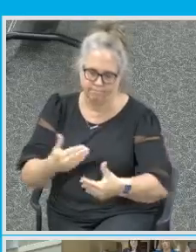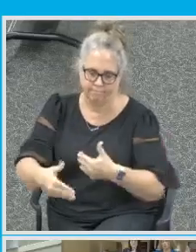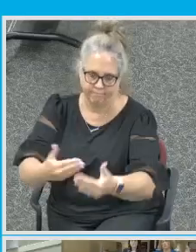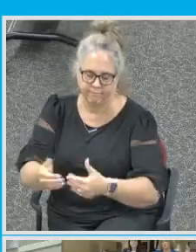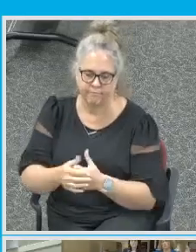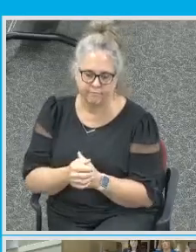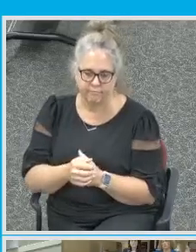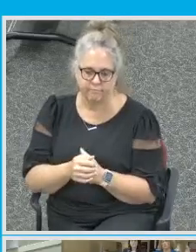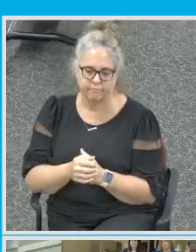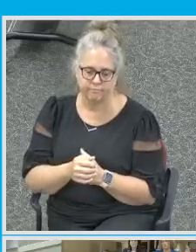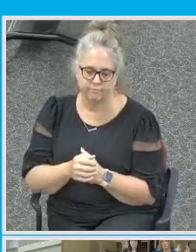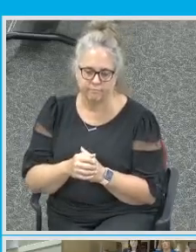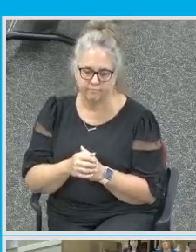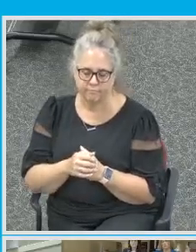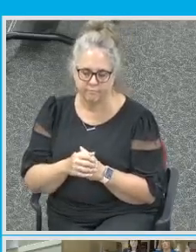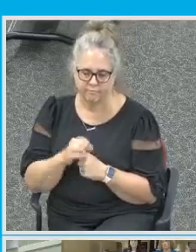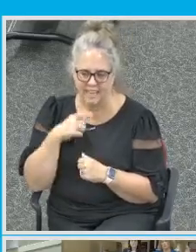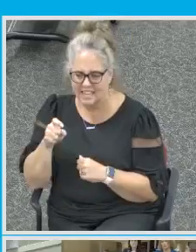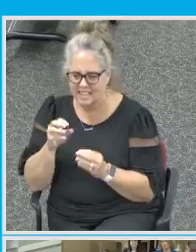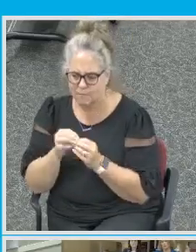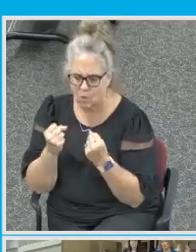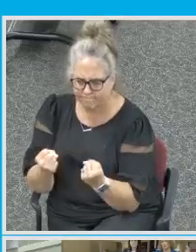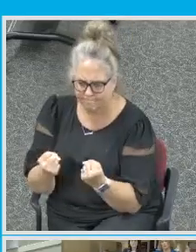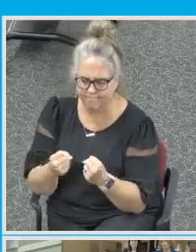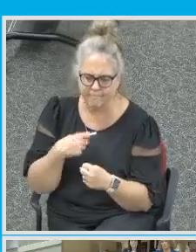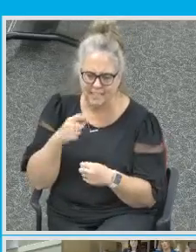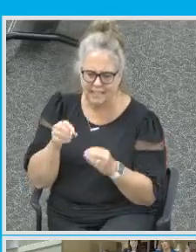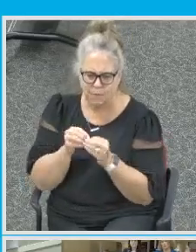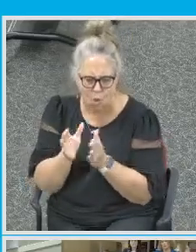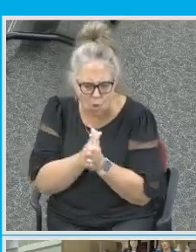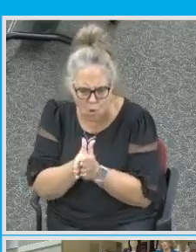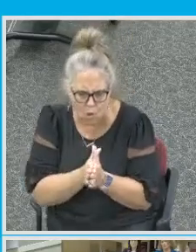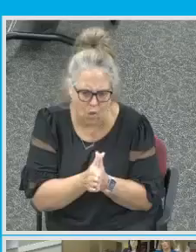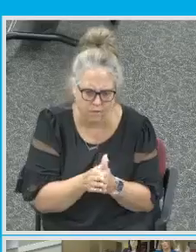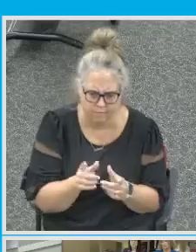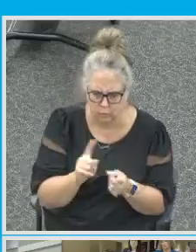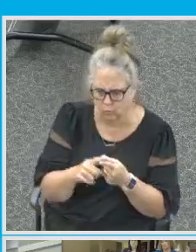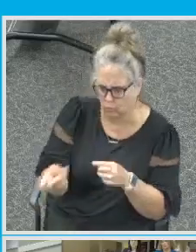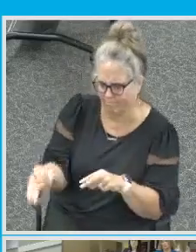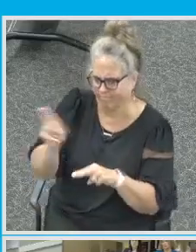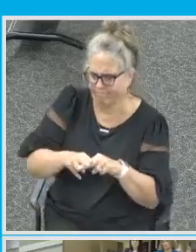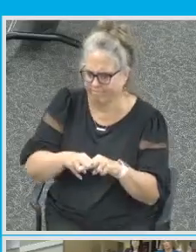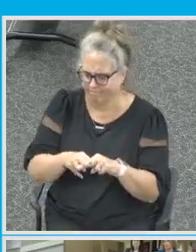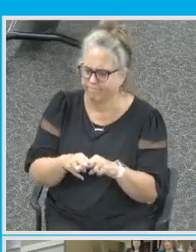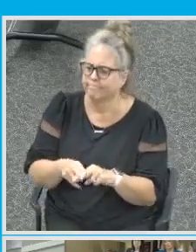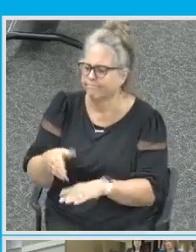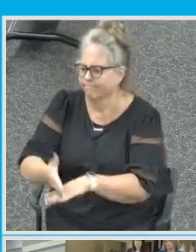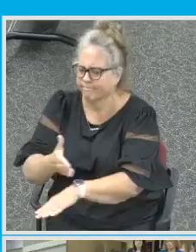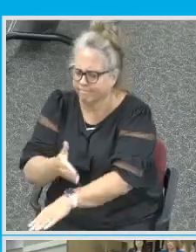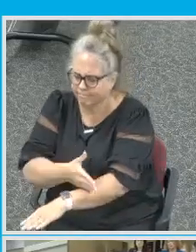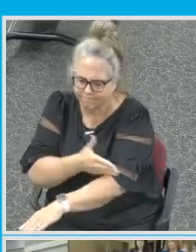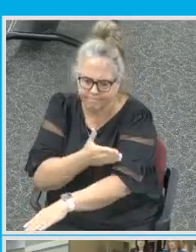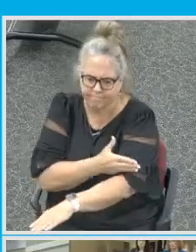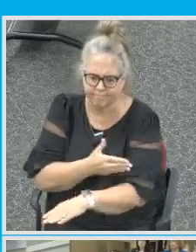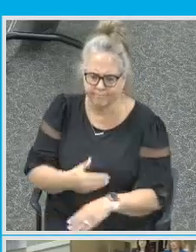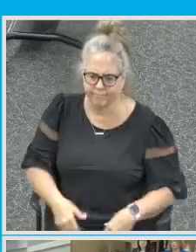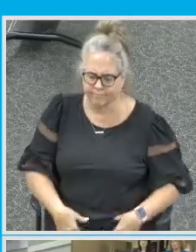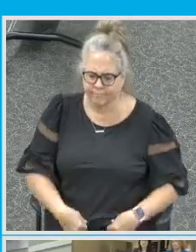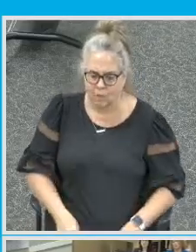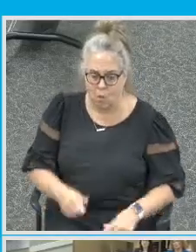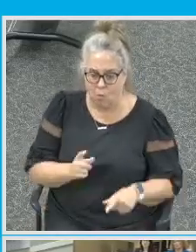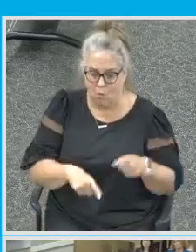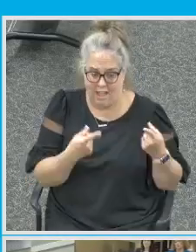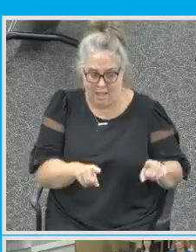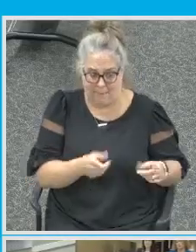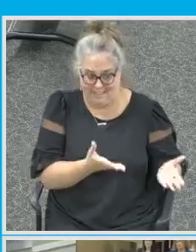more momentum to be had, increasing and enhancing the efforts that are already going on to serve the public. And